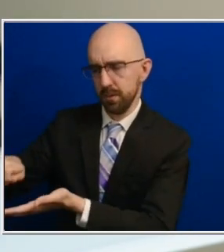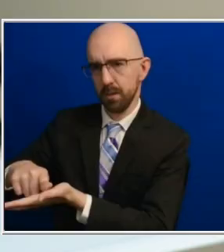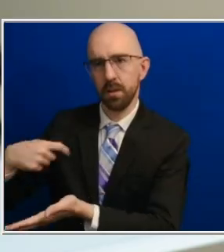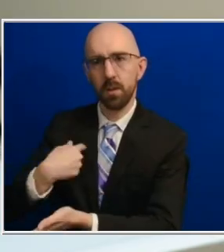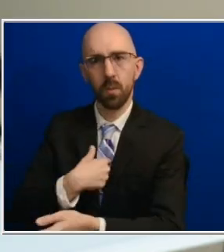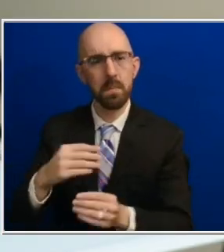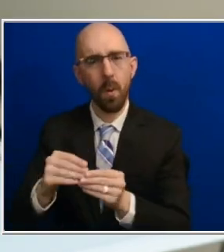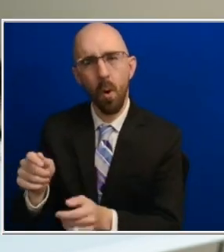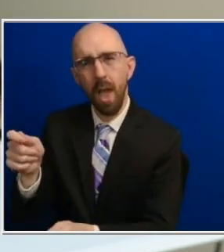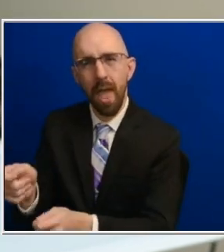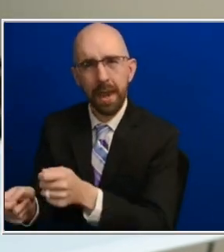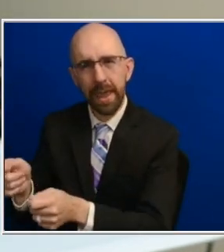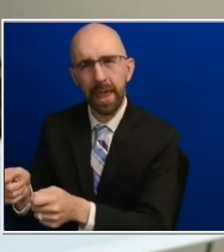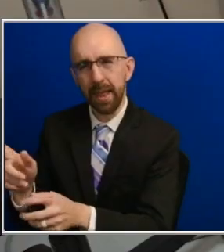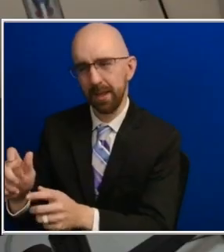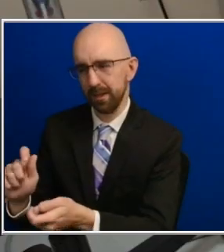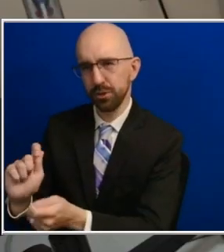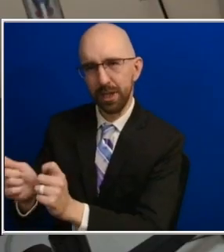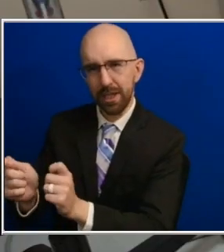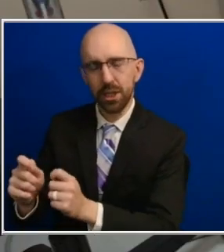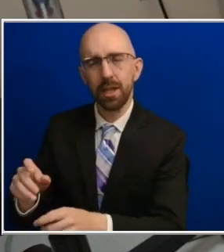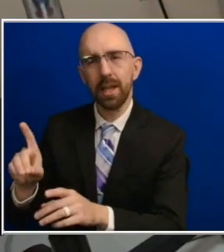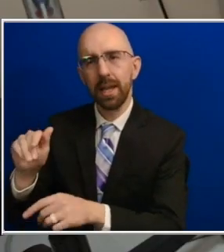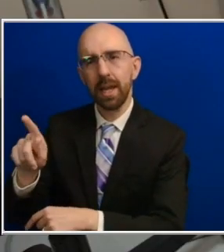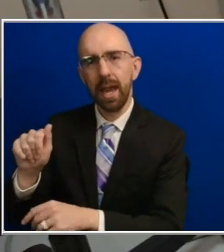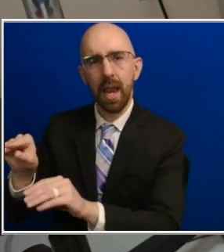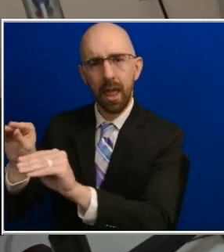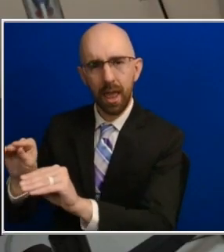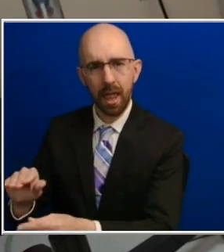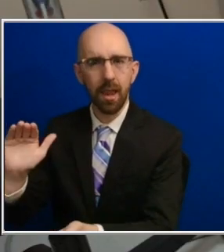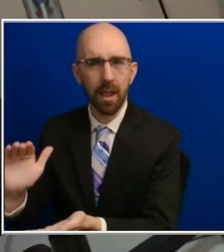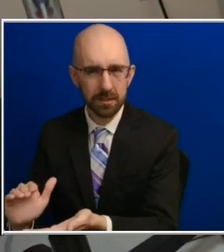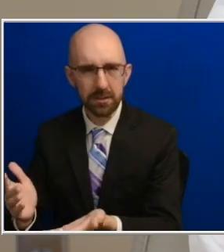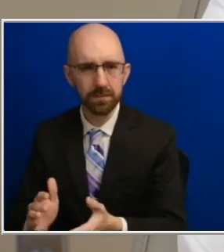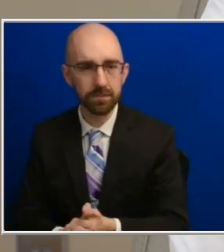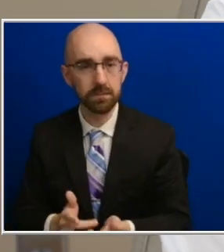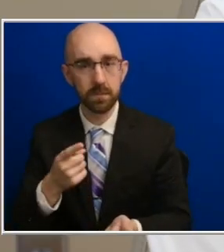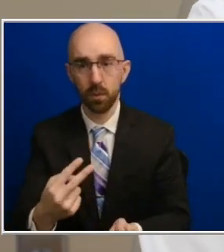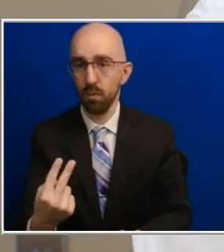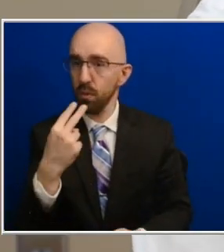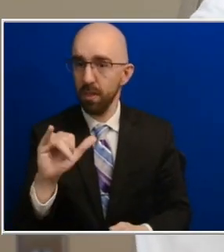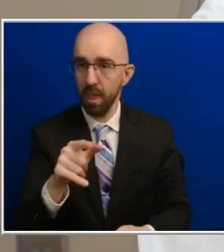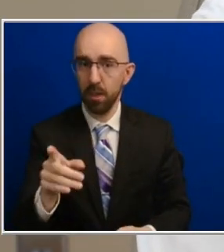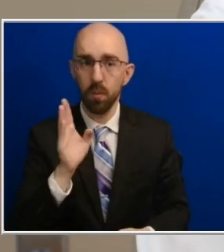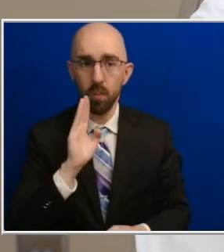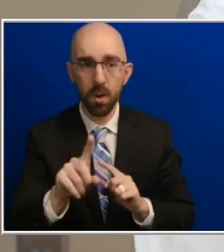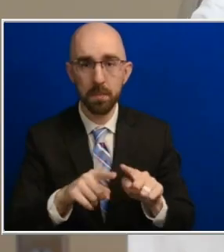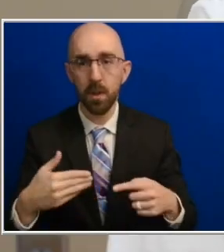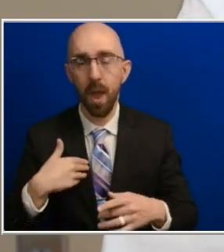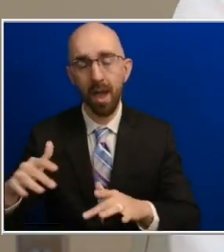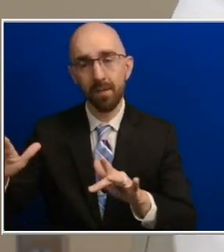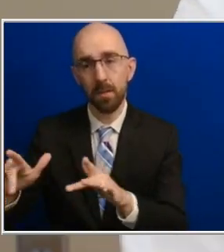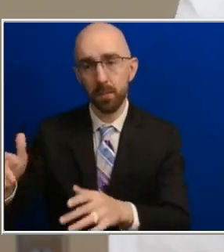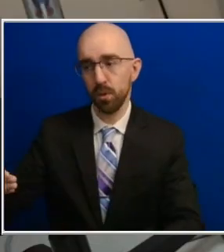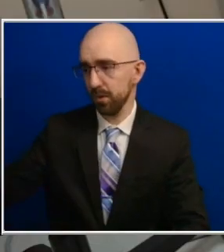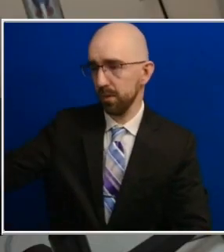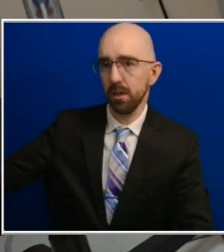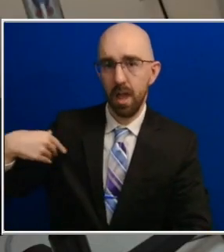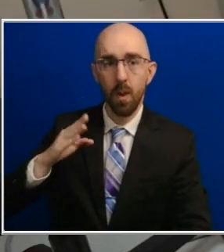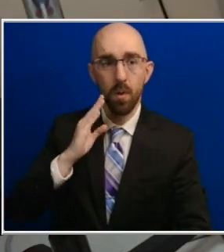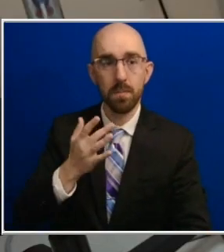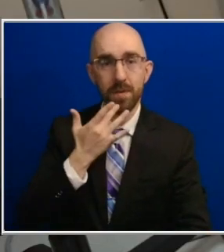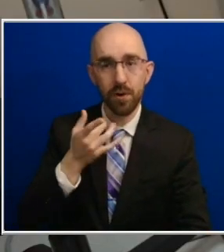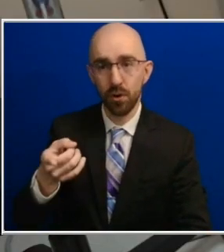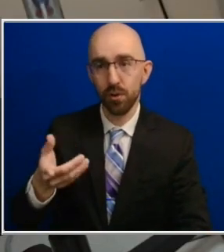than we are doing all the actual data entry piece of it. Yeah, I mean, you're sitting here looking at me like you would, but you've got this computer on your side. I would prefer you talking to